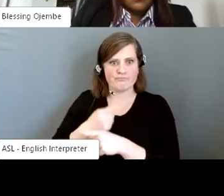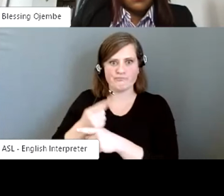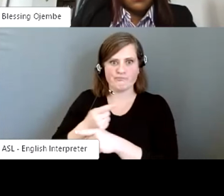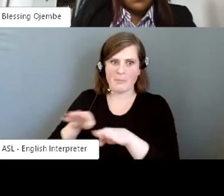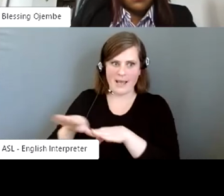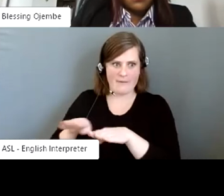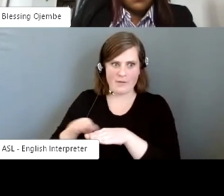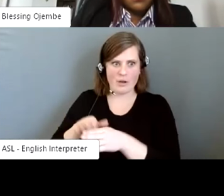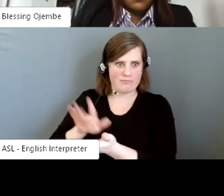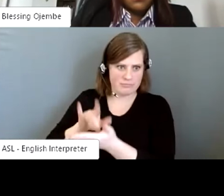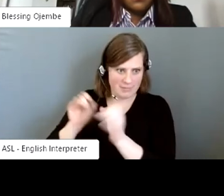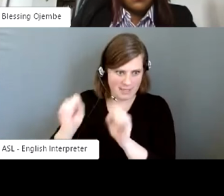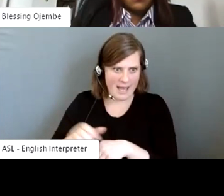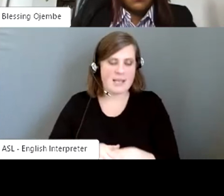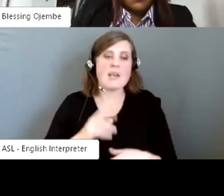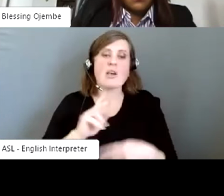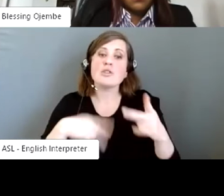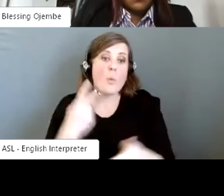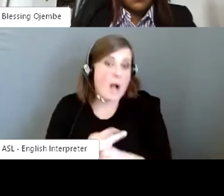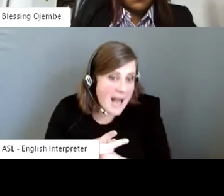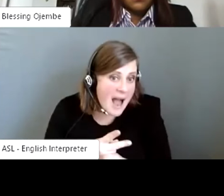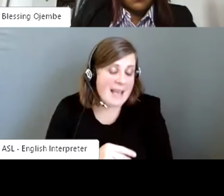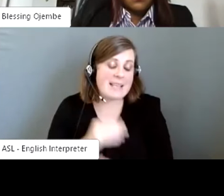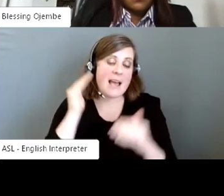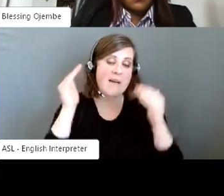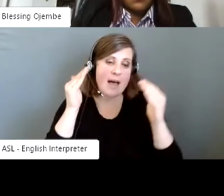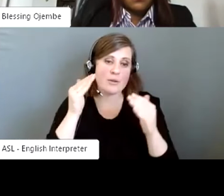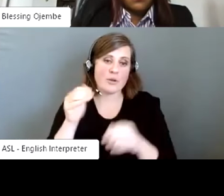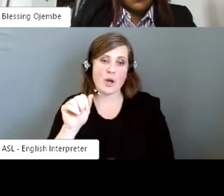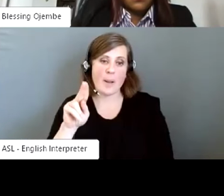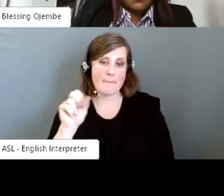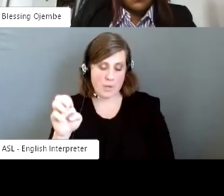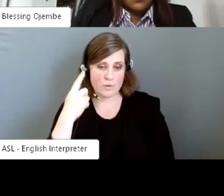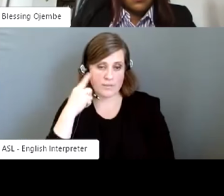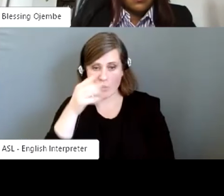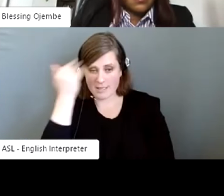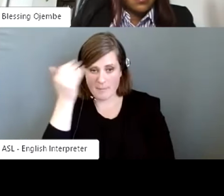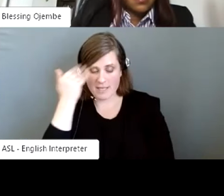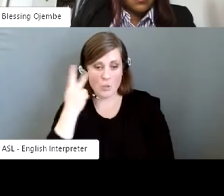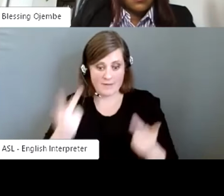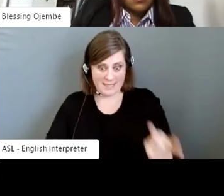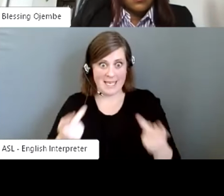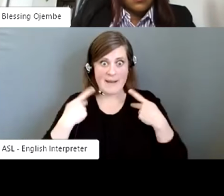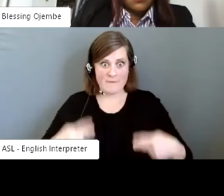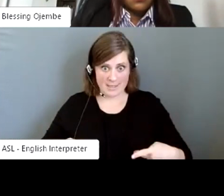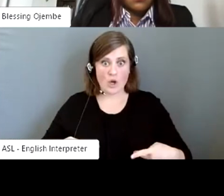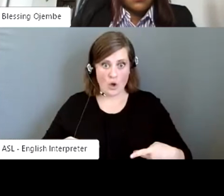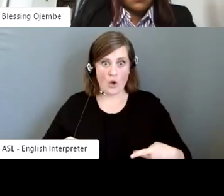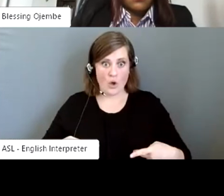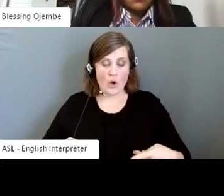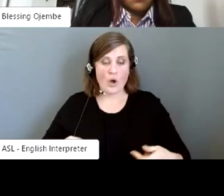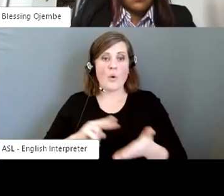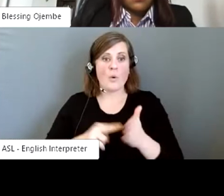the types of elders abuse within the context of dementia. We've seen physical abuse, which involves the use